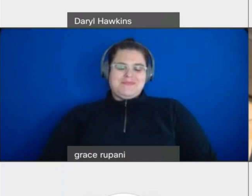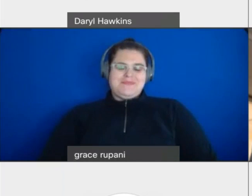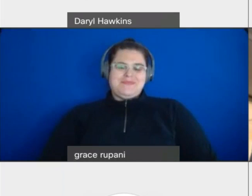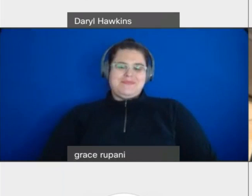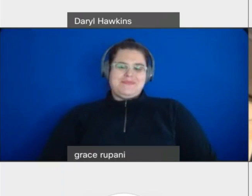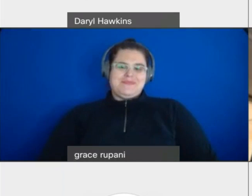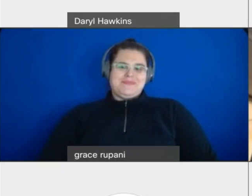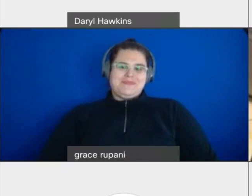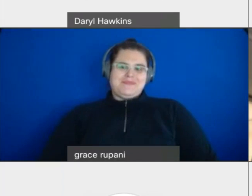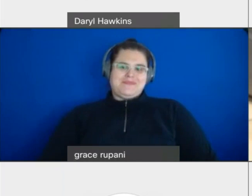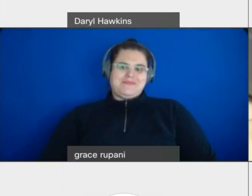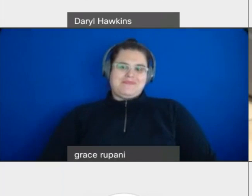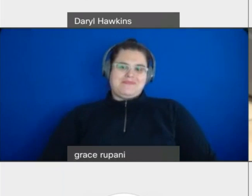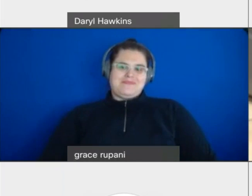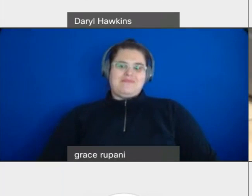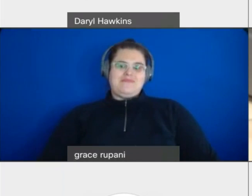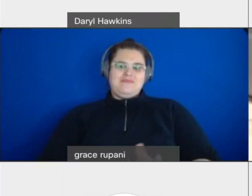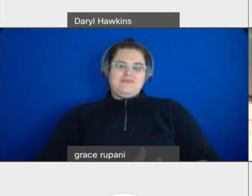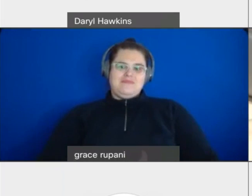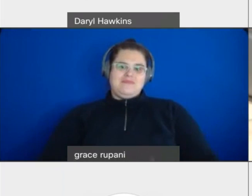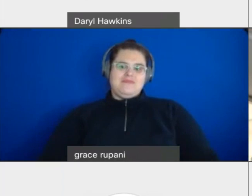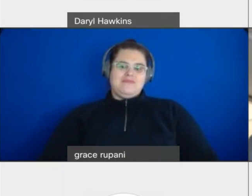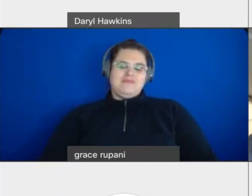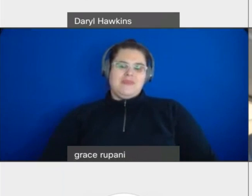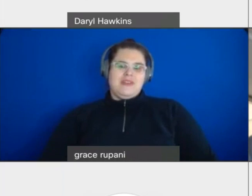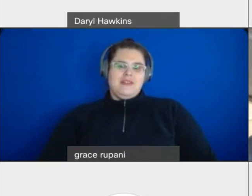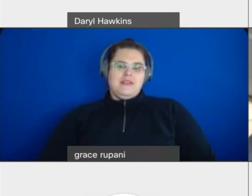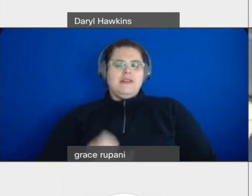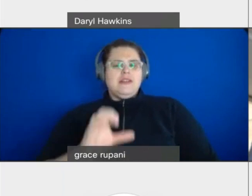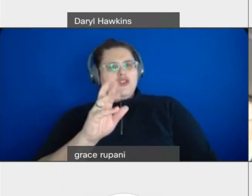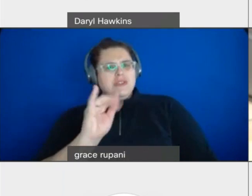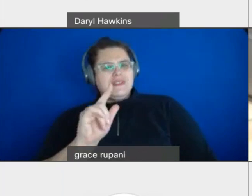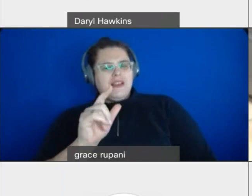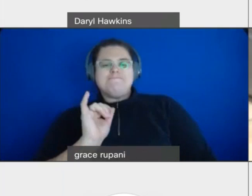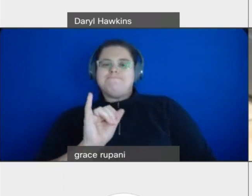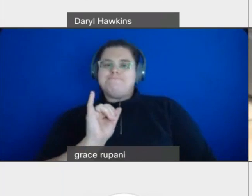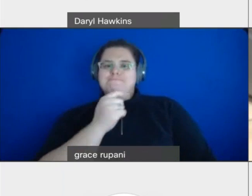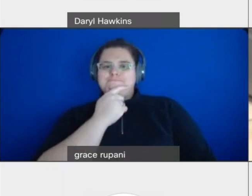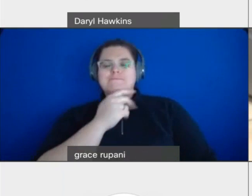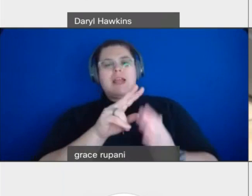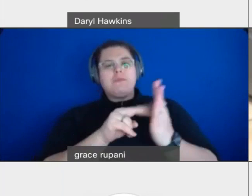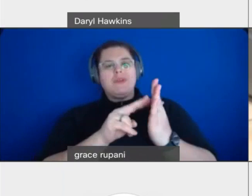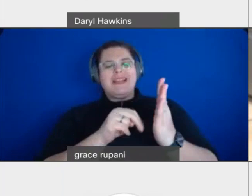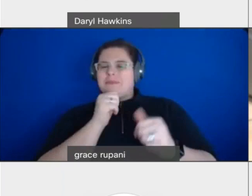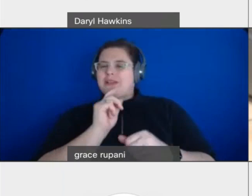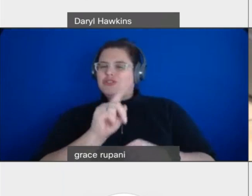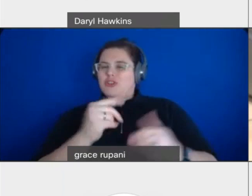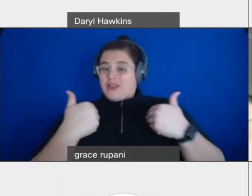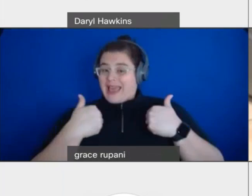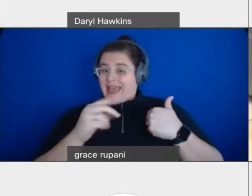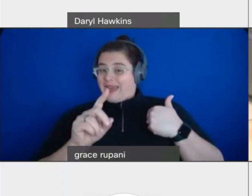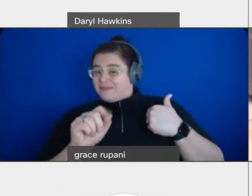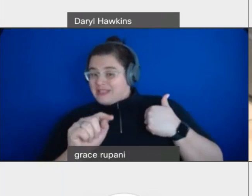Okay, and I'm not sure if we have data regarding this next question. Can you please provide an update